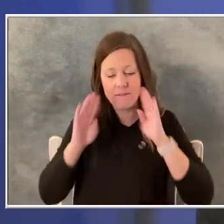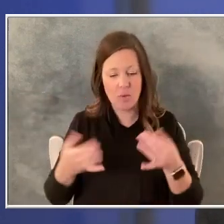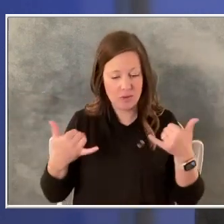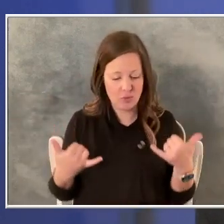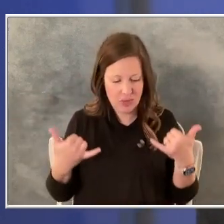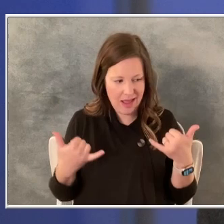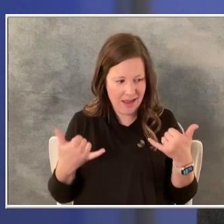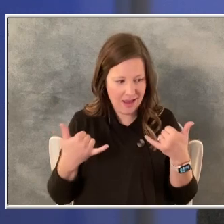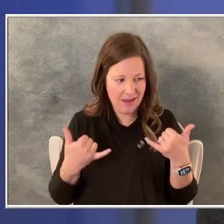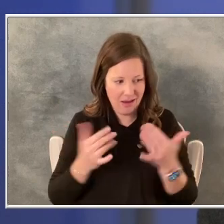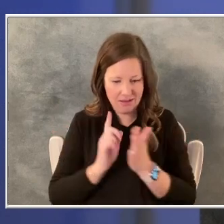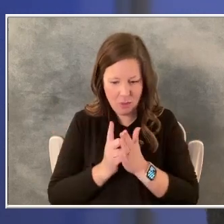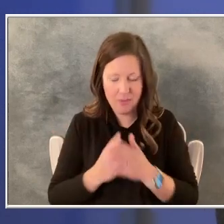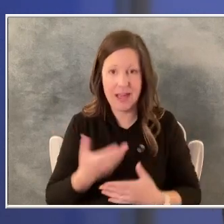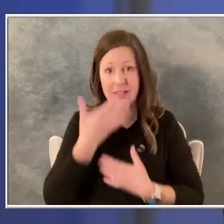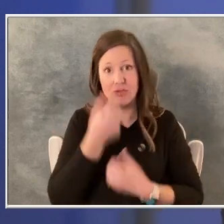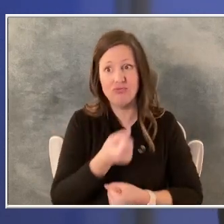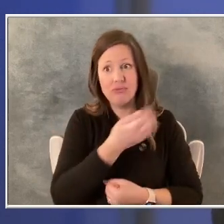and